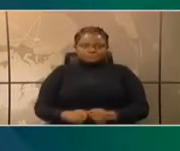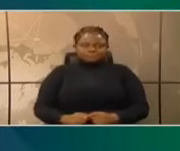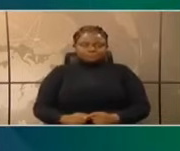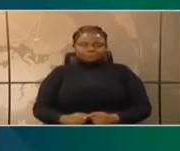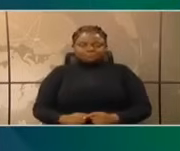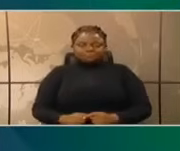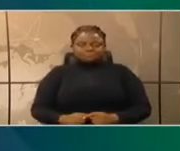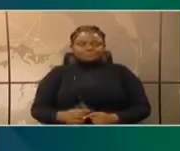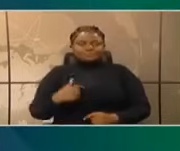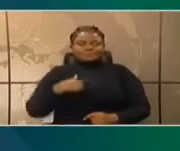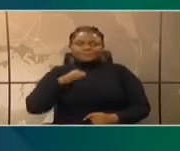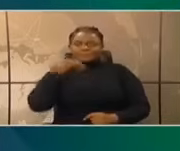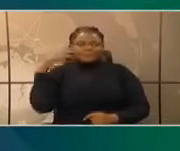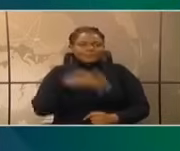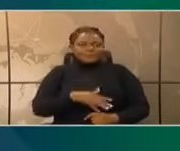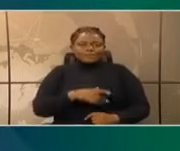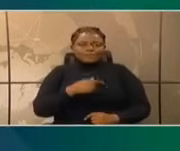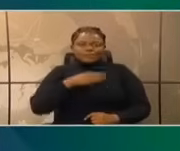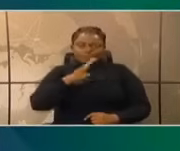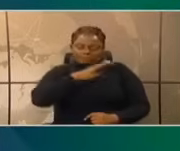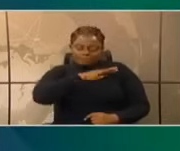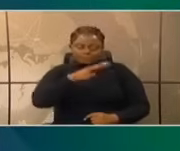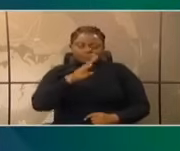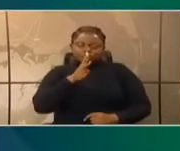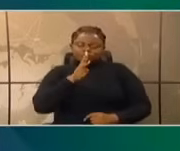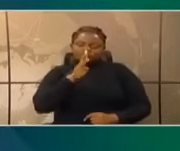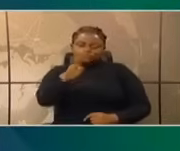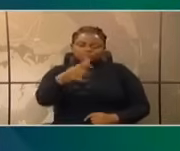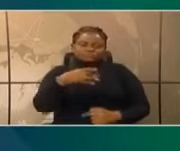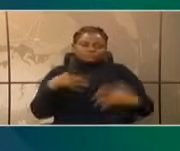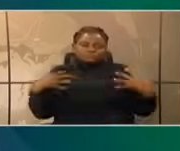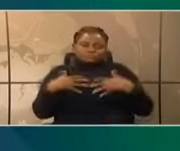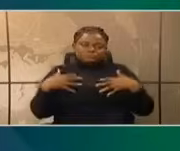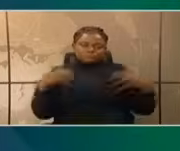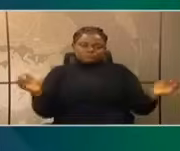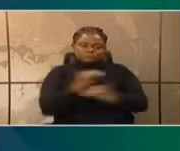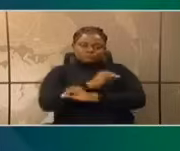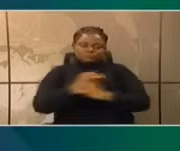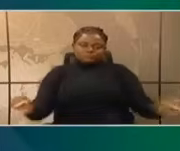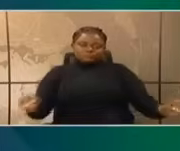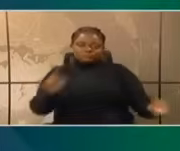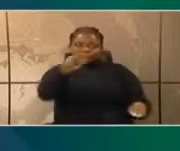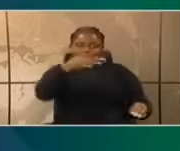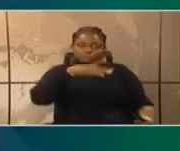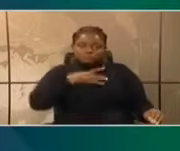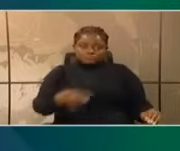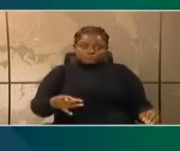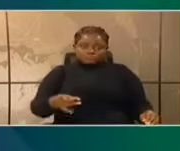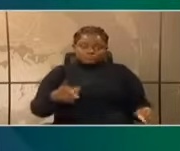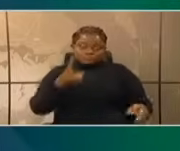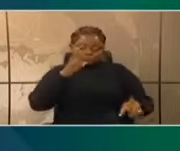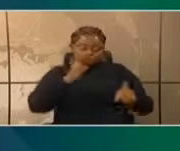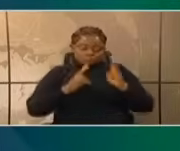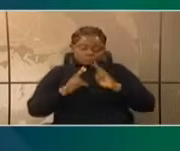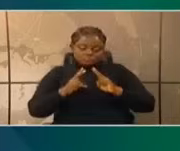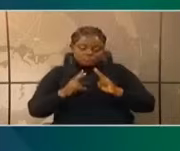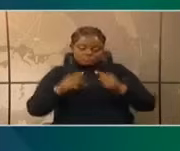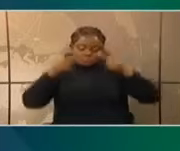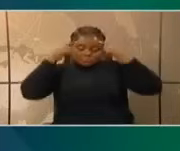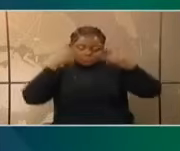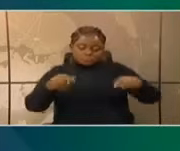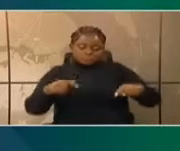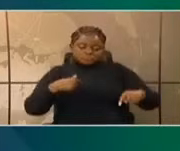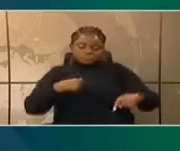me me sura sam kan. Hello, I will tell you the plain truth. Who pursue who pawu